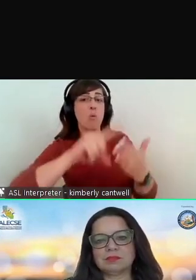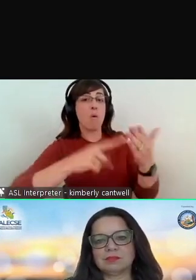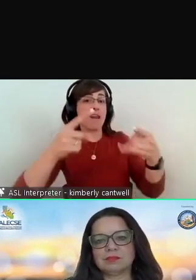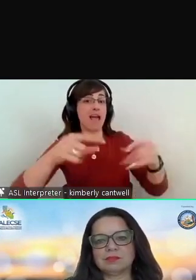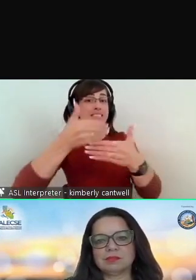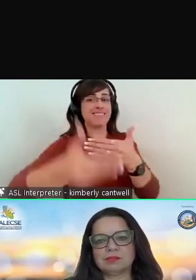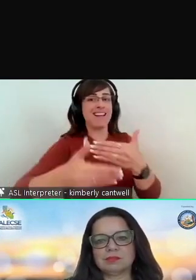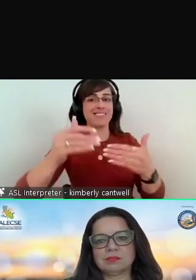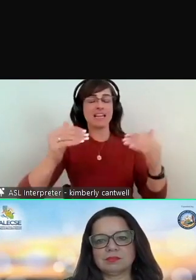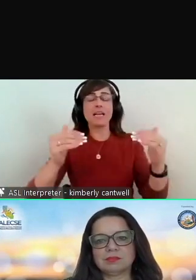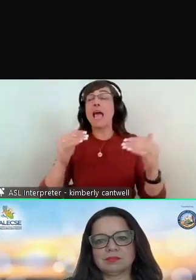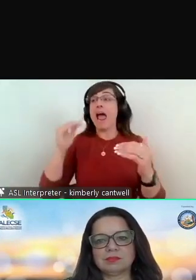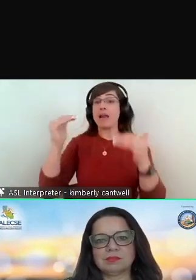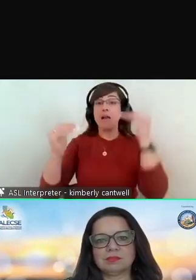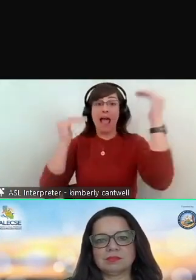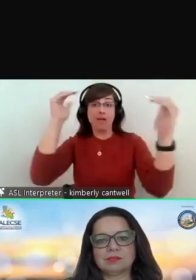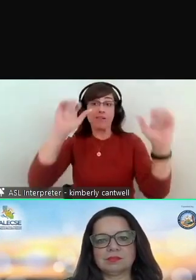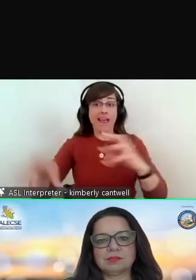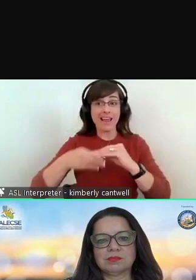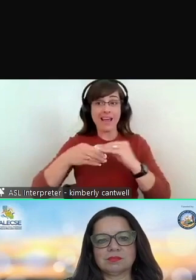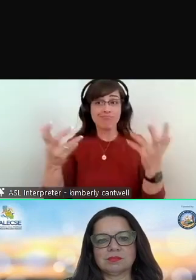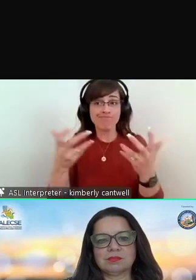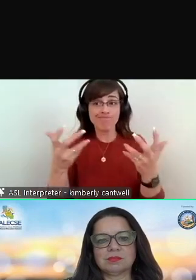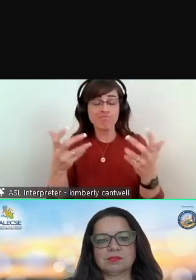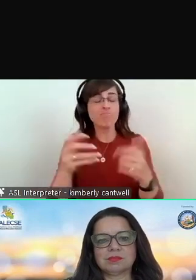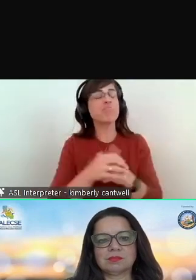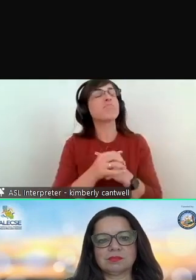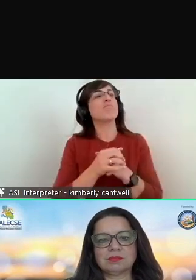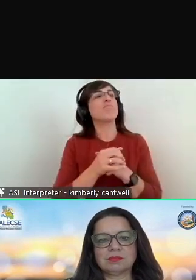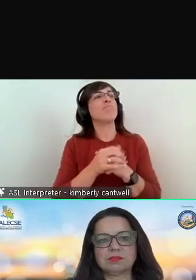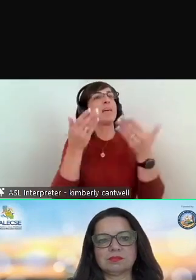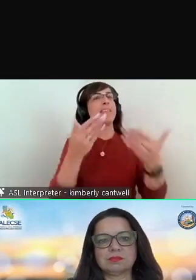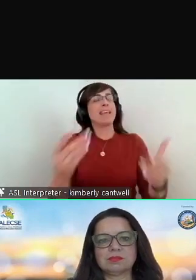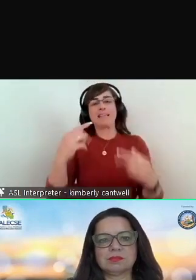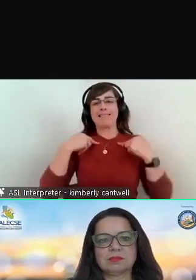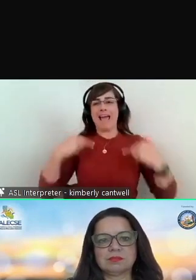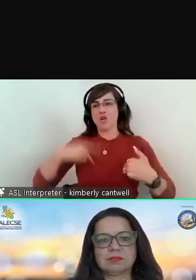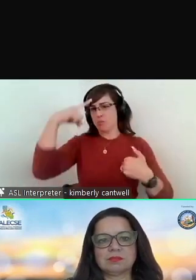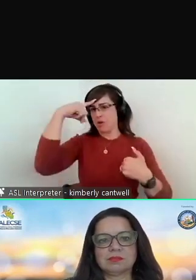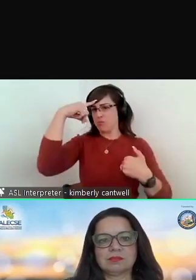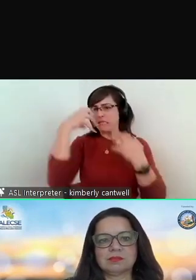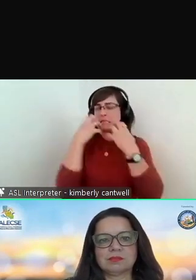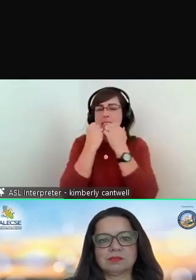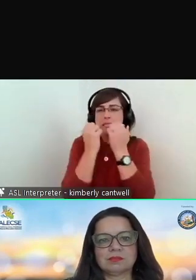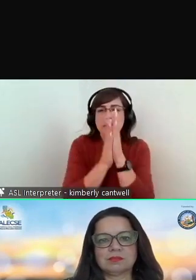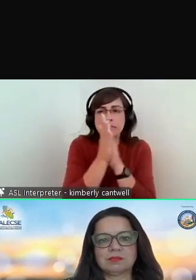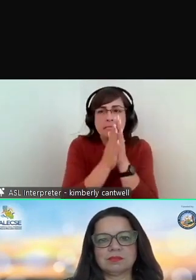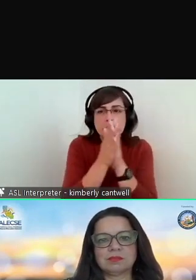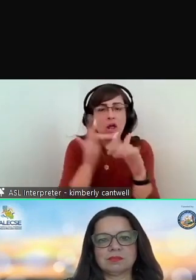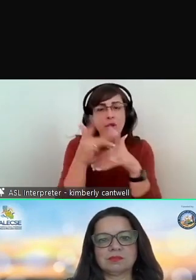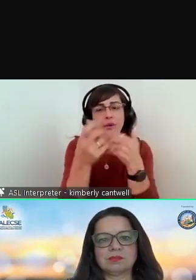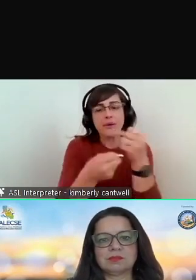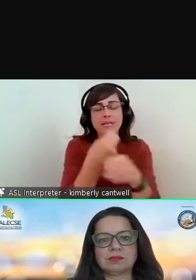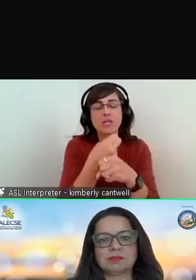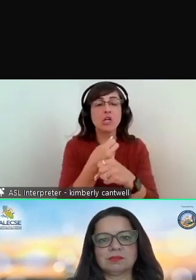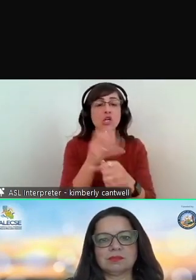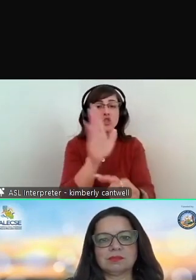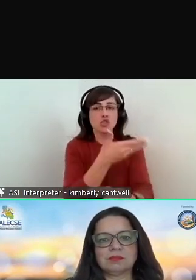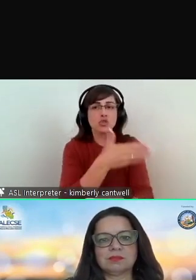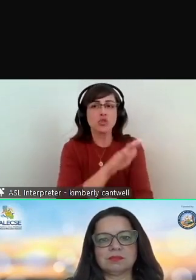And what adults can add to that is the things that human brains crave in the early years. Songs,